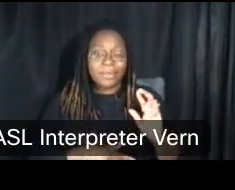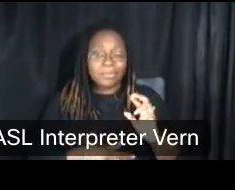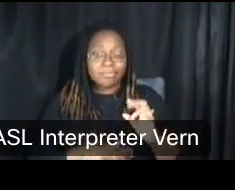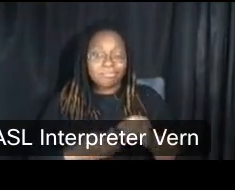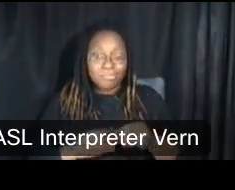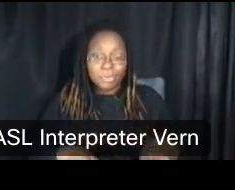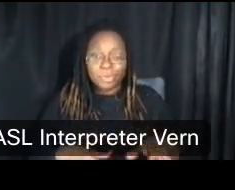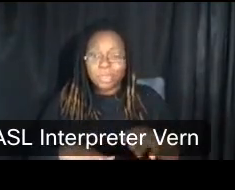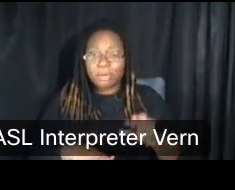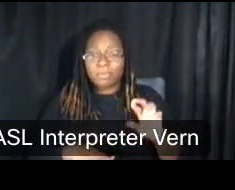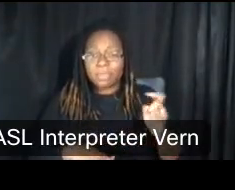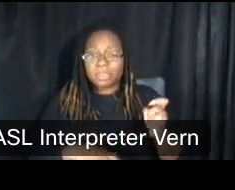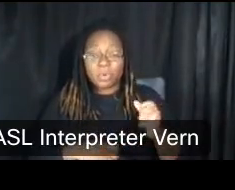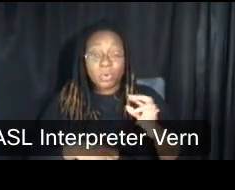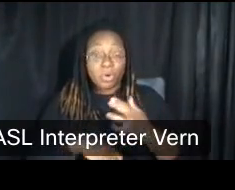out early,